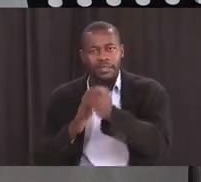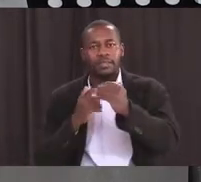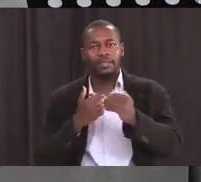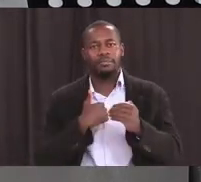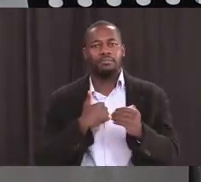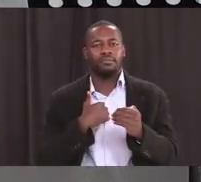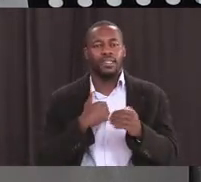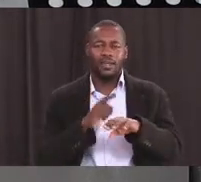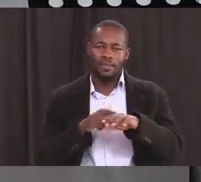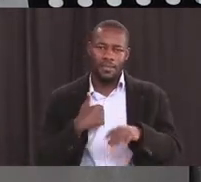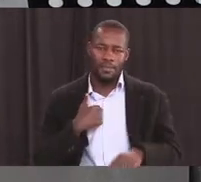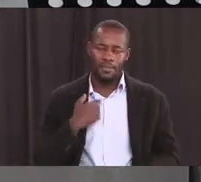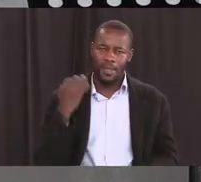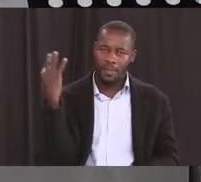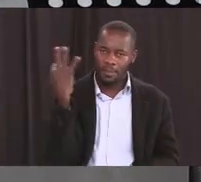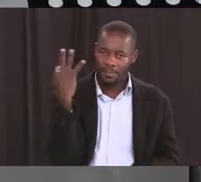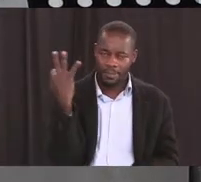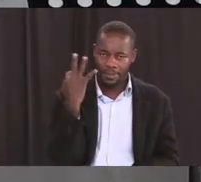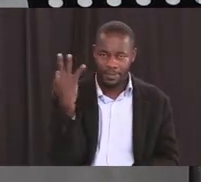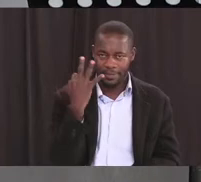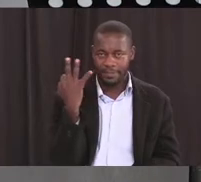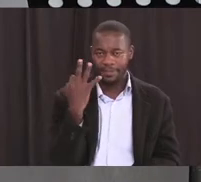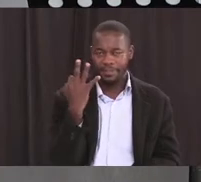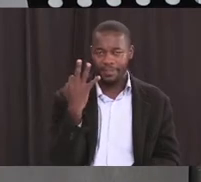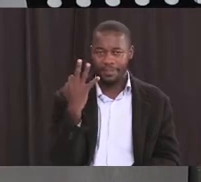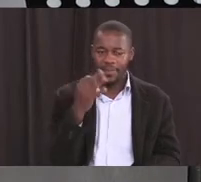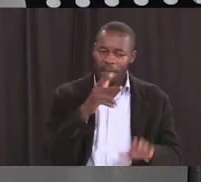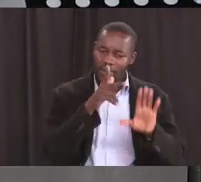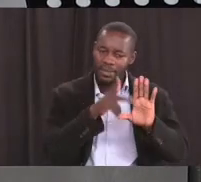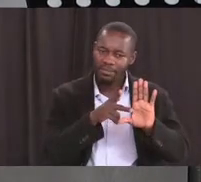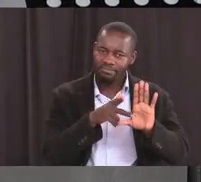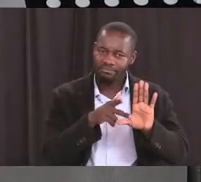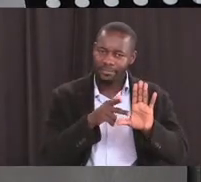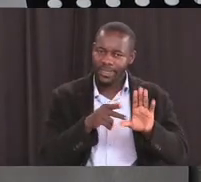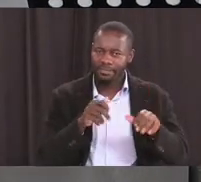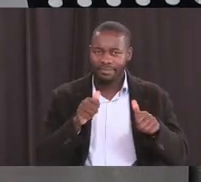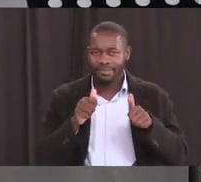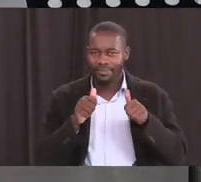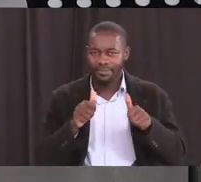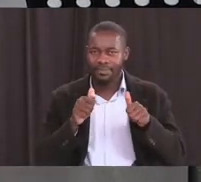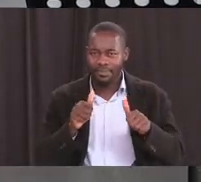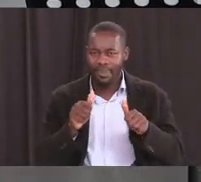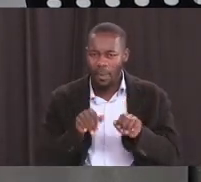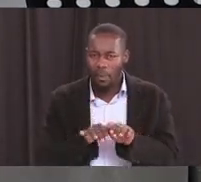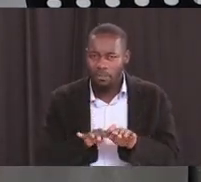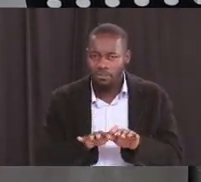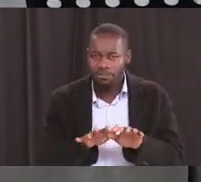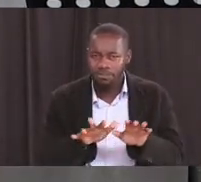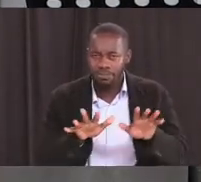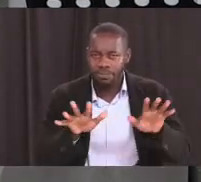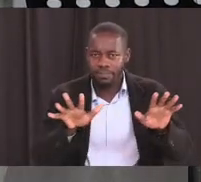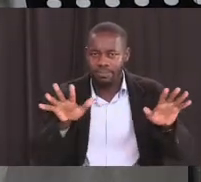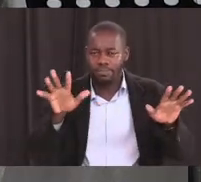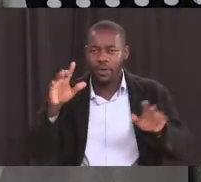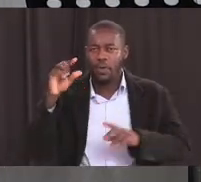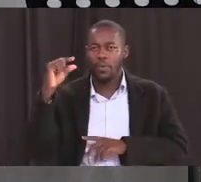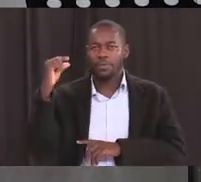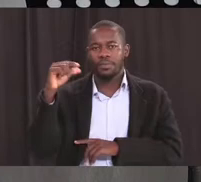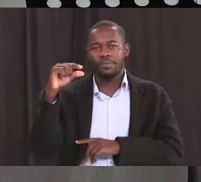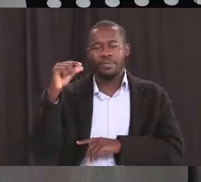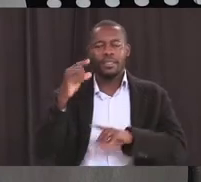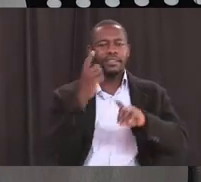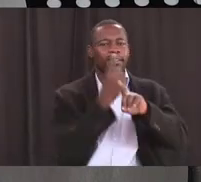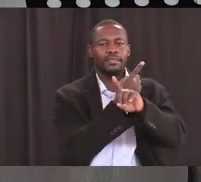hype, same anticipation. Ready to spread the gospel to new areas. But again, the Spirit